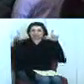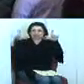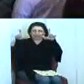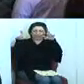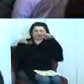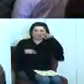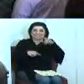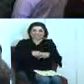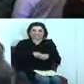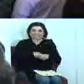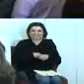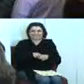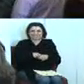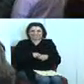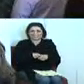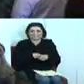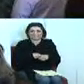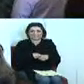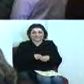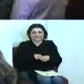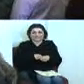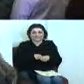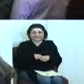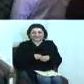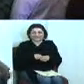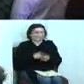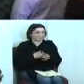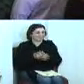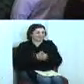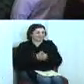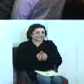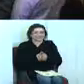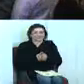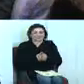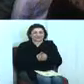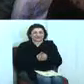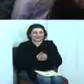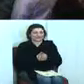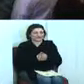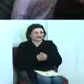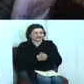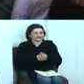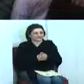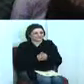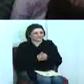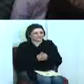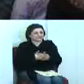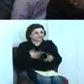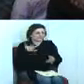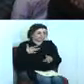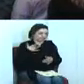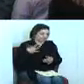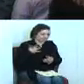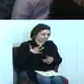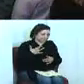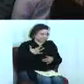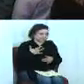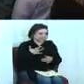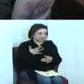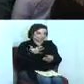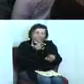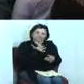God, so many of us, so many people we see every day, you just feel that they're hungering to encounter